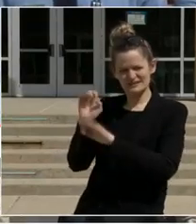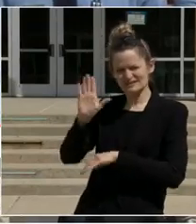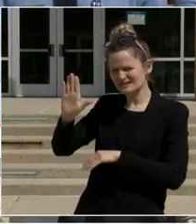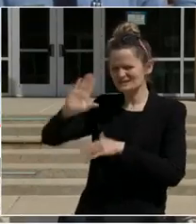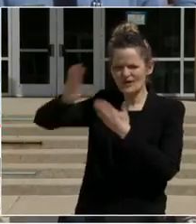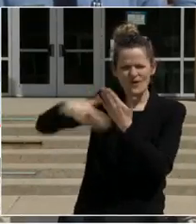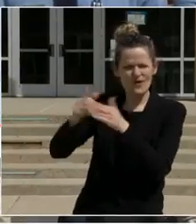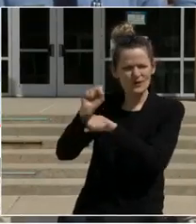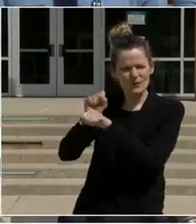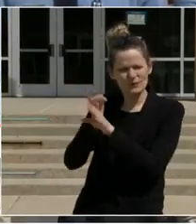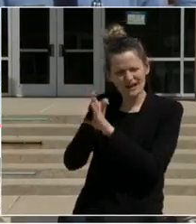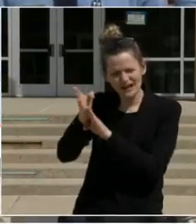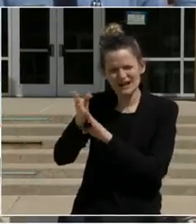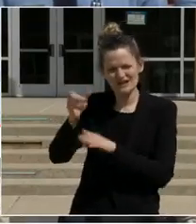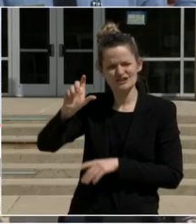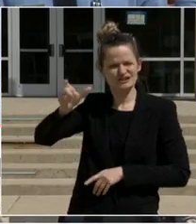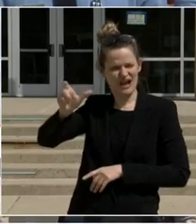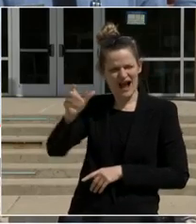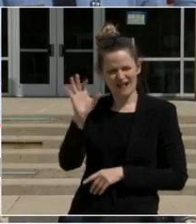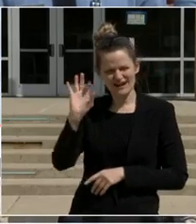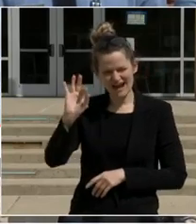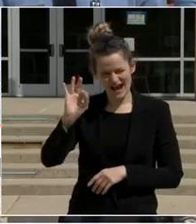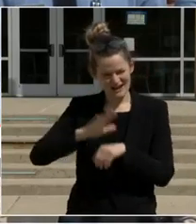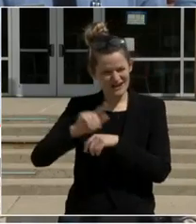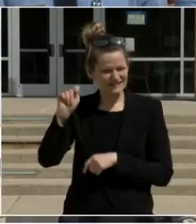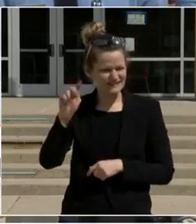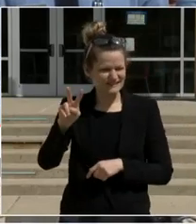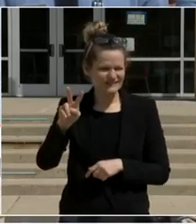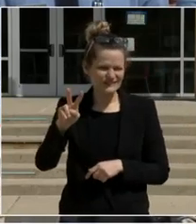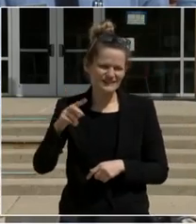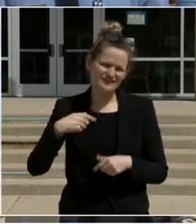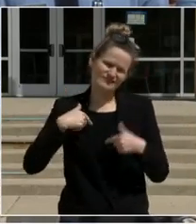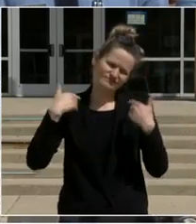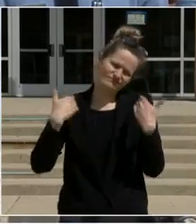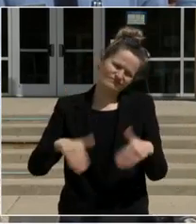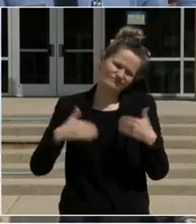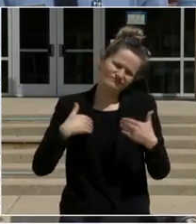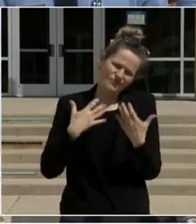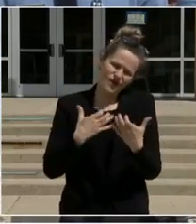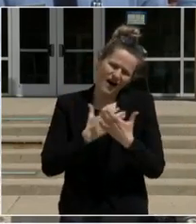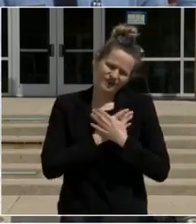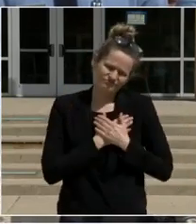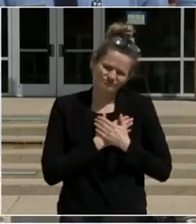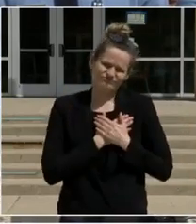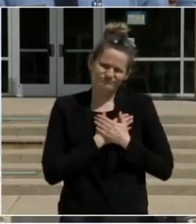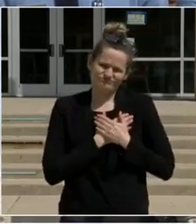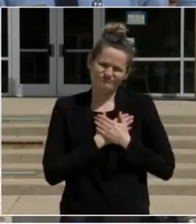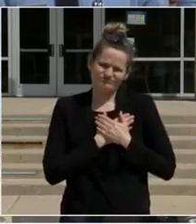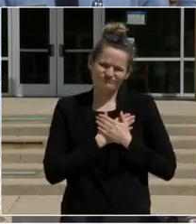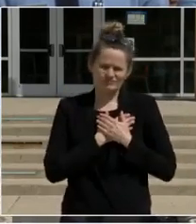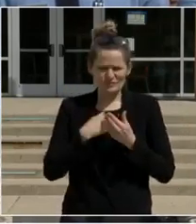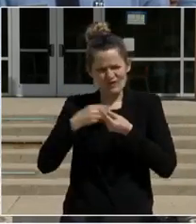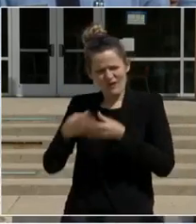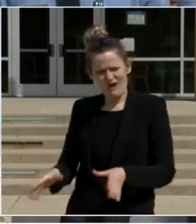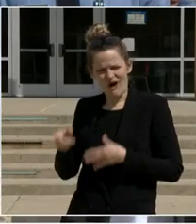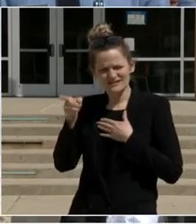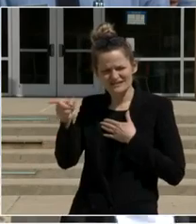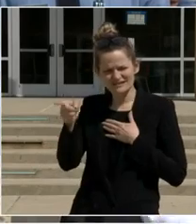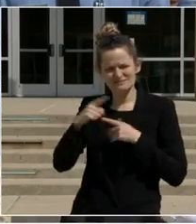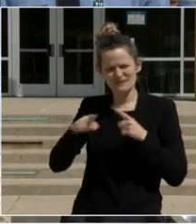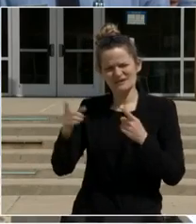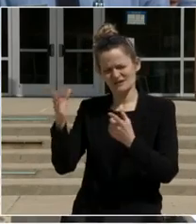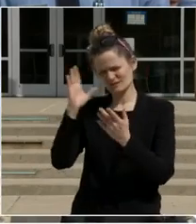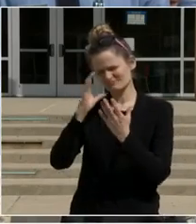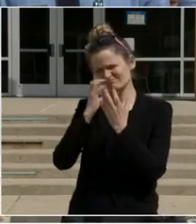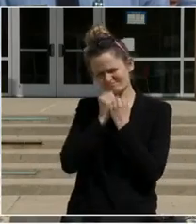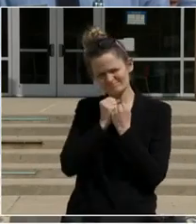9, of how devastated we are to have lost him so soon, but how grateful we are to have known such a